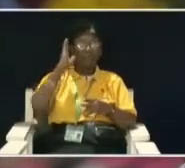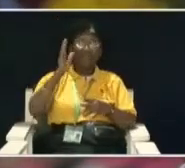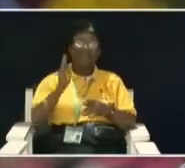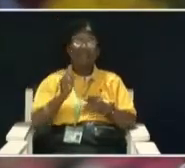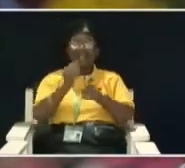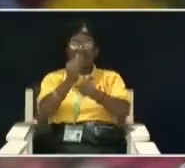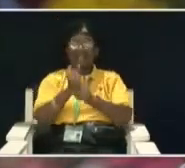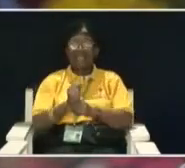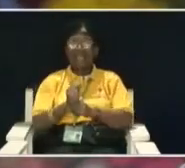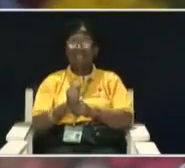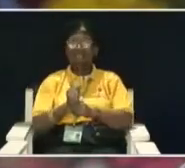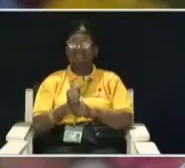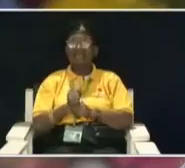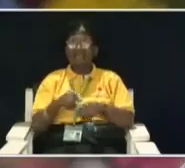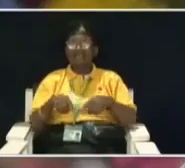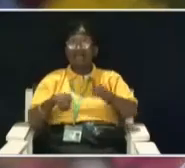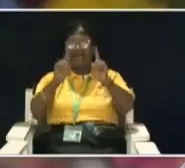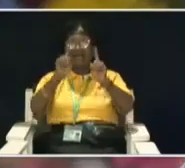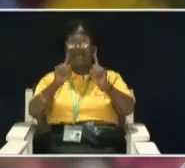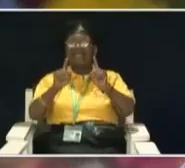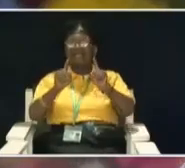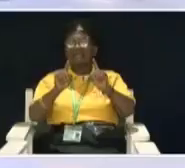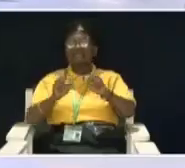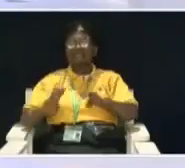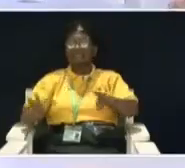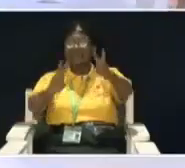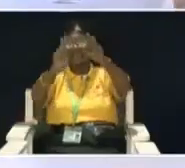now. 1.